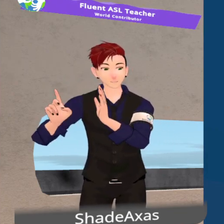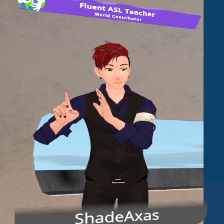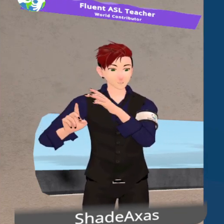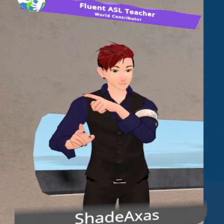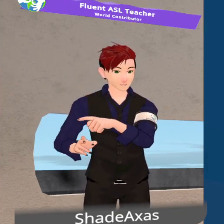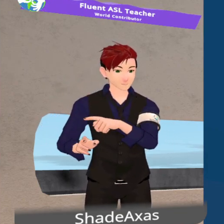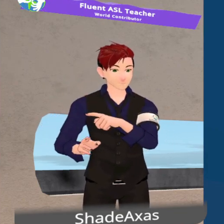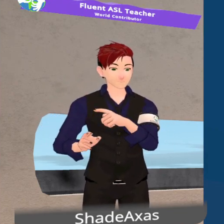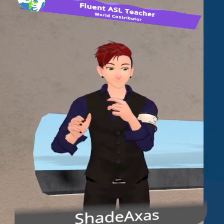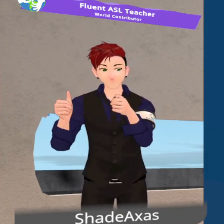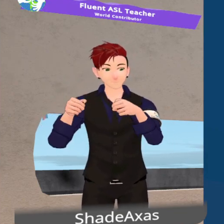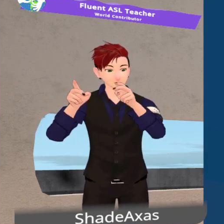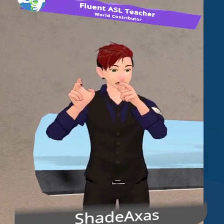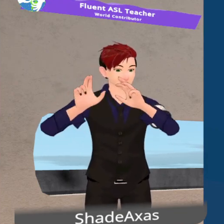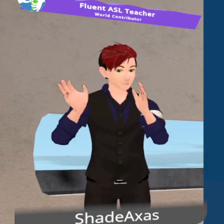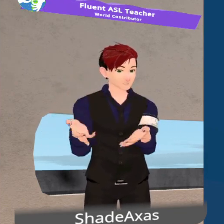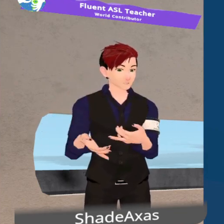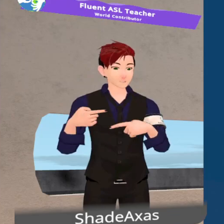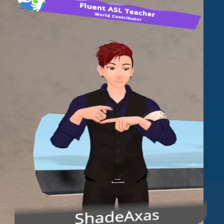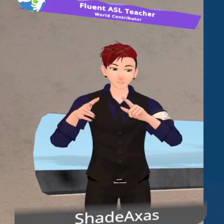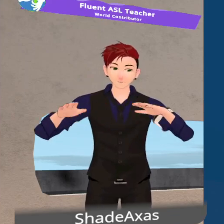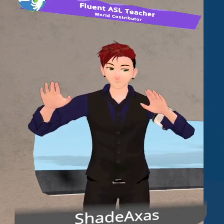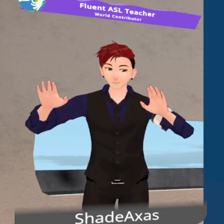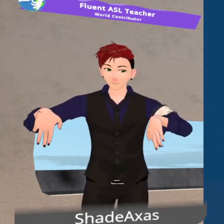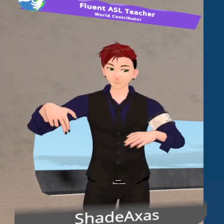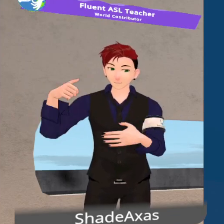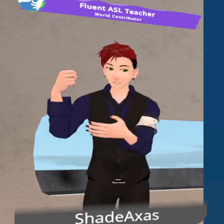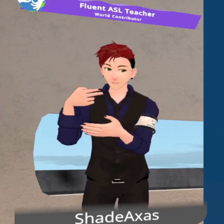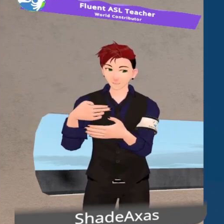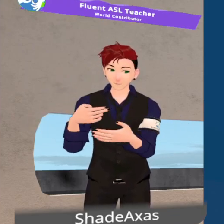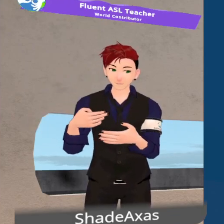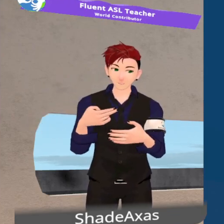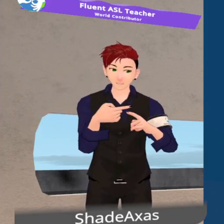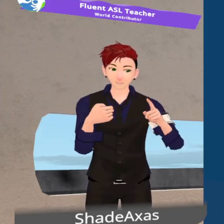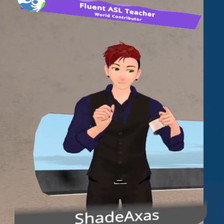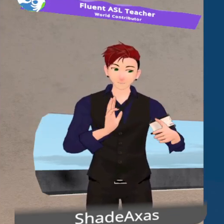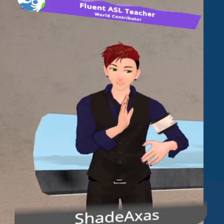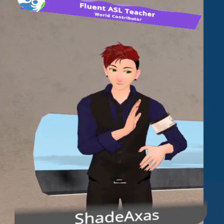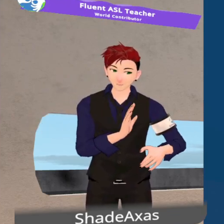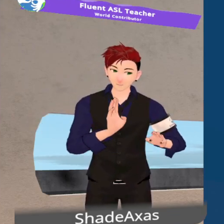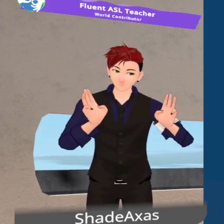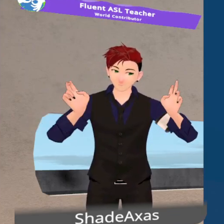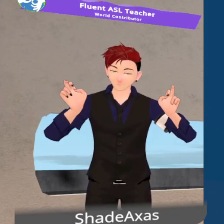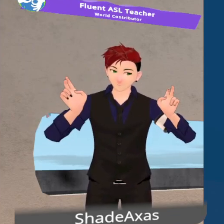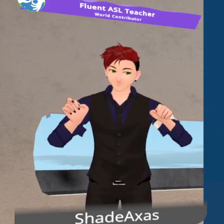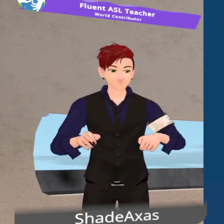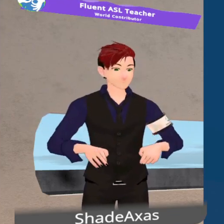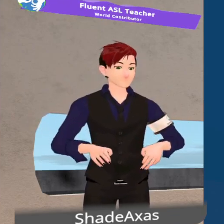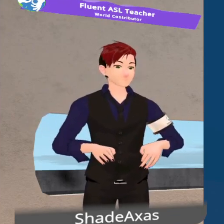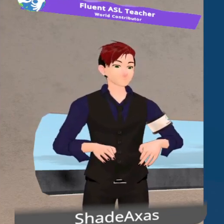that they have been recorded. They have been put into the world, but they have not been approved yet by the board.